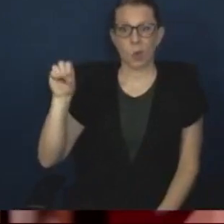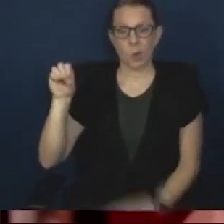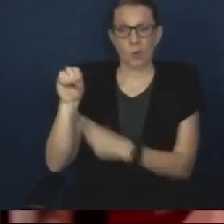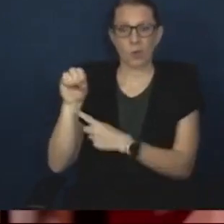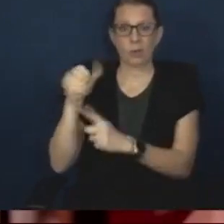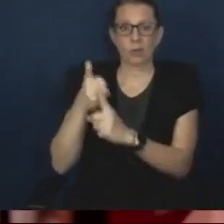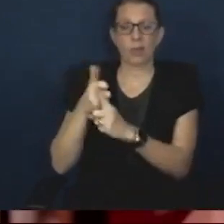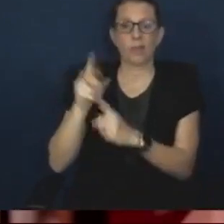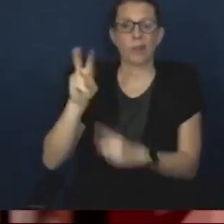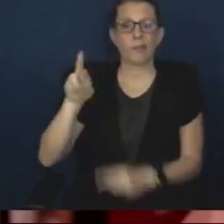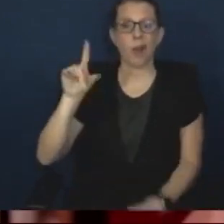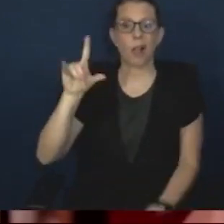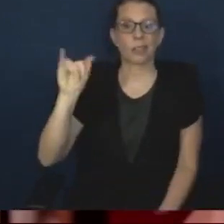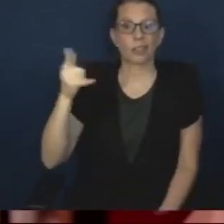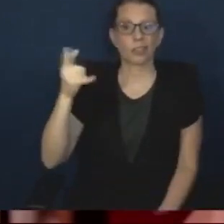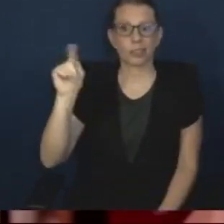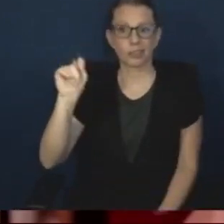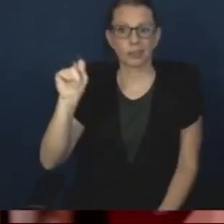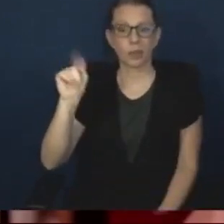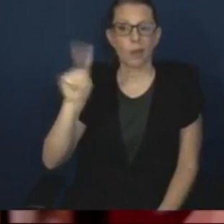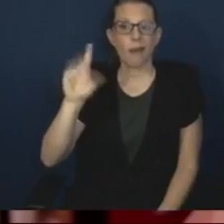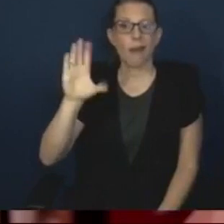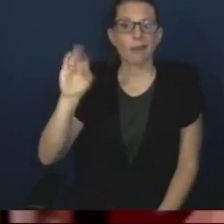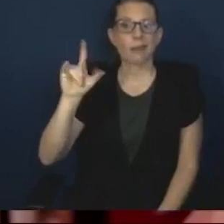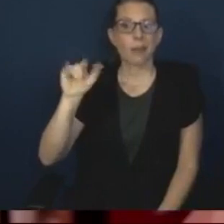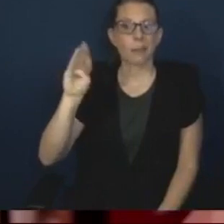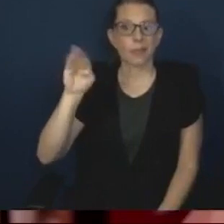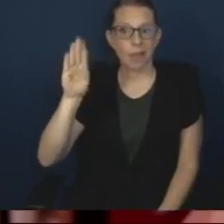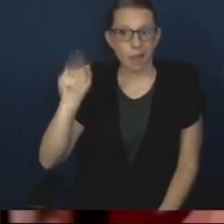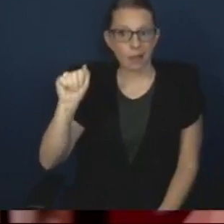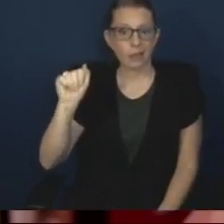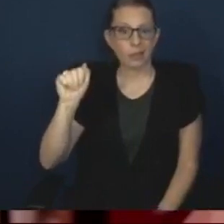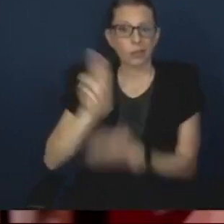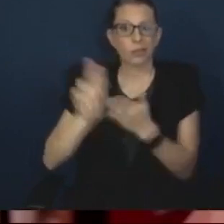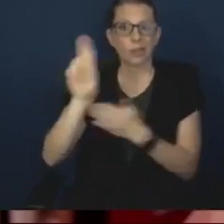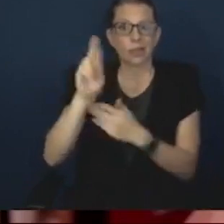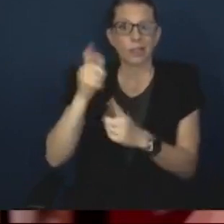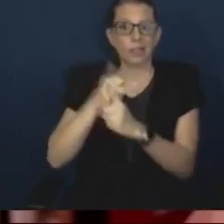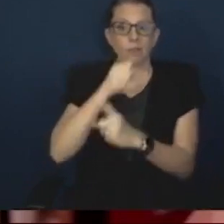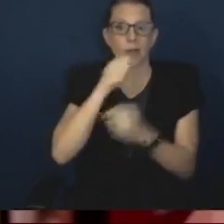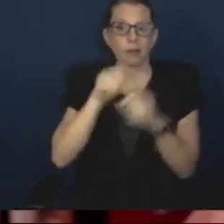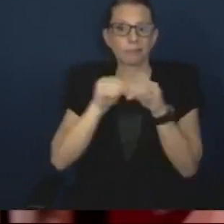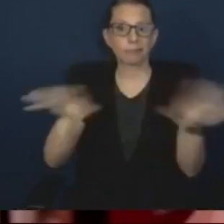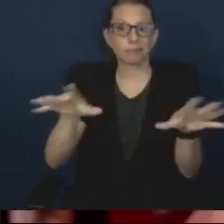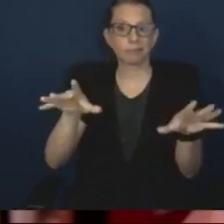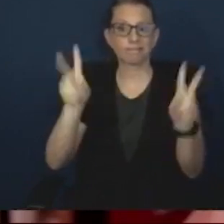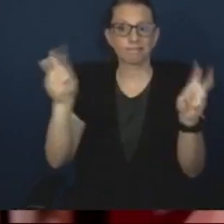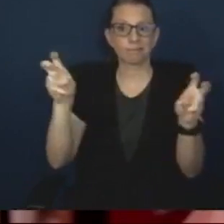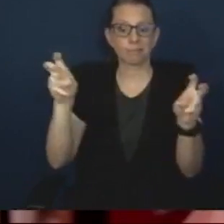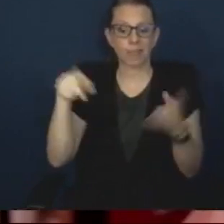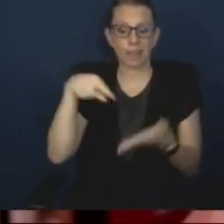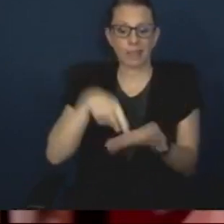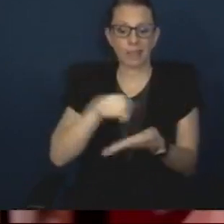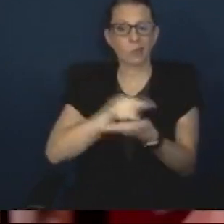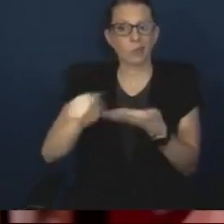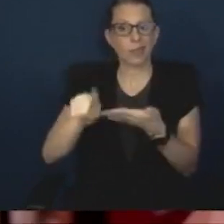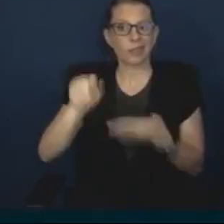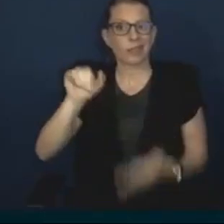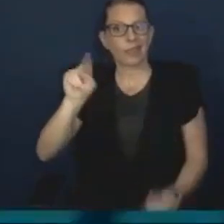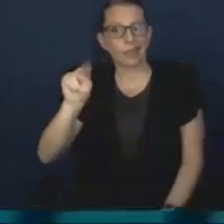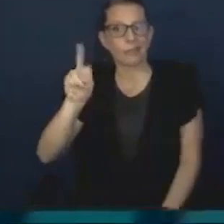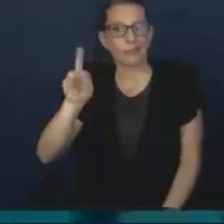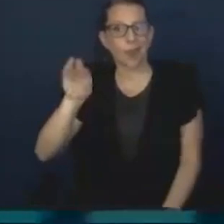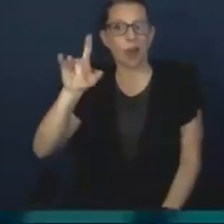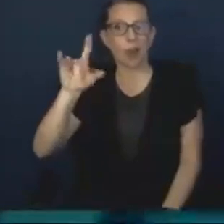Virology podcast. So we are glad to have you with us all the way from New Jersey today. Thank you. But first, let's check in with Dr.